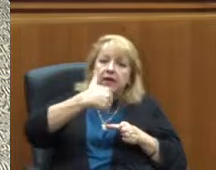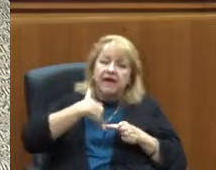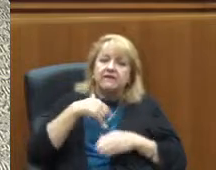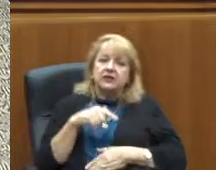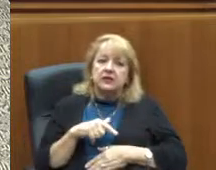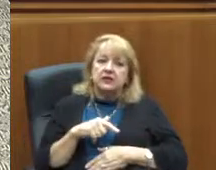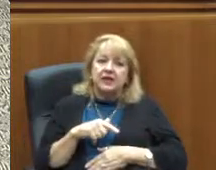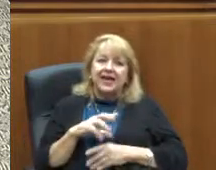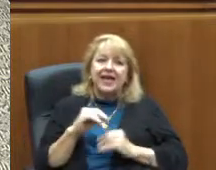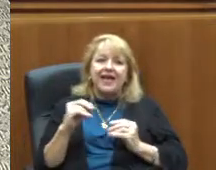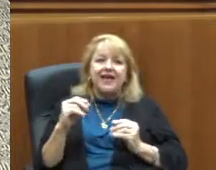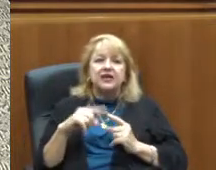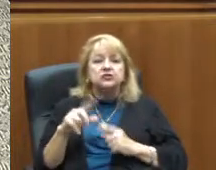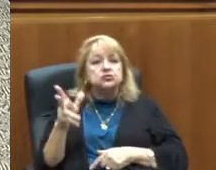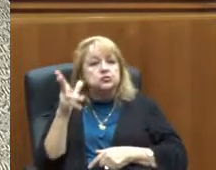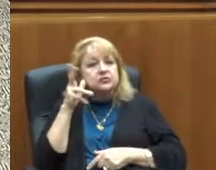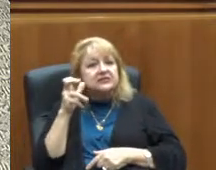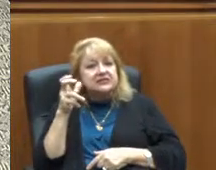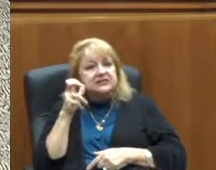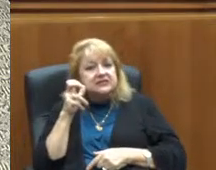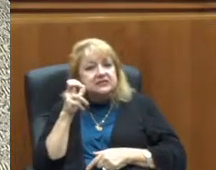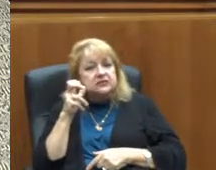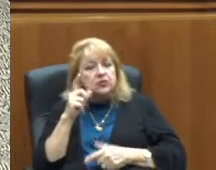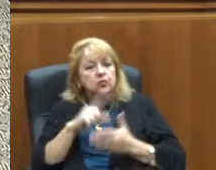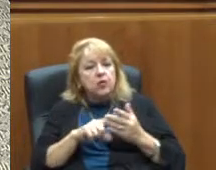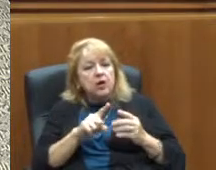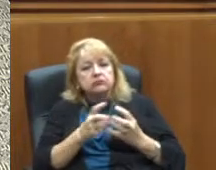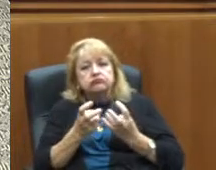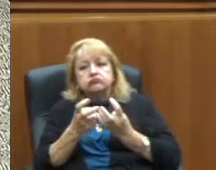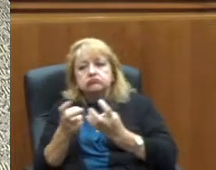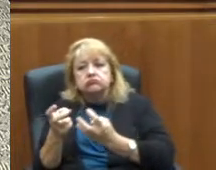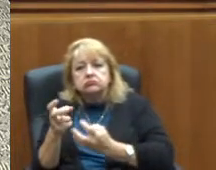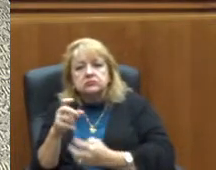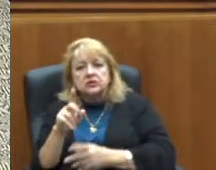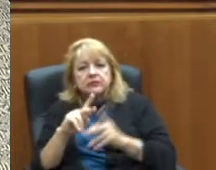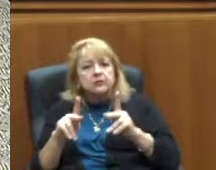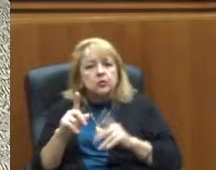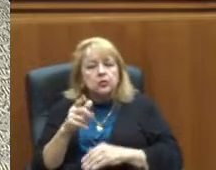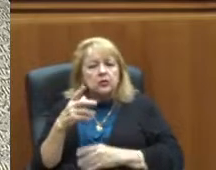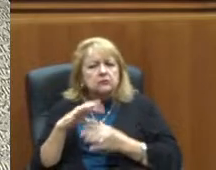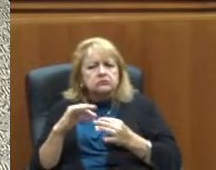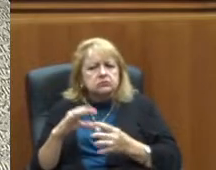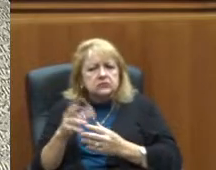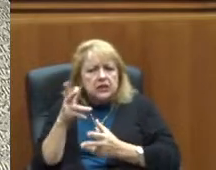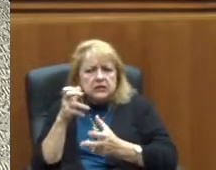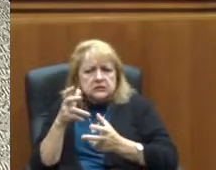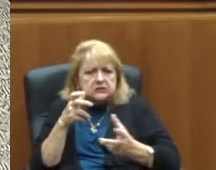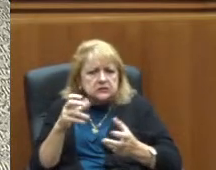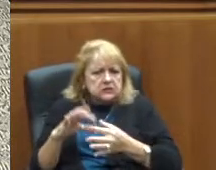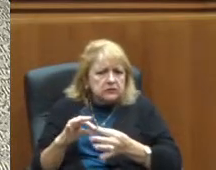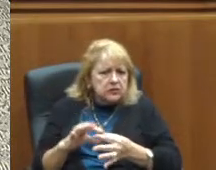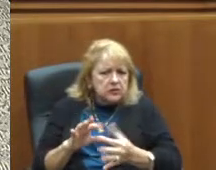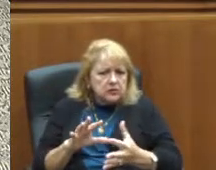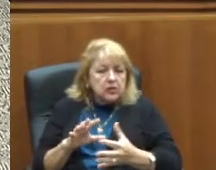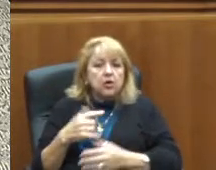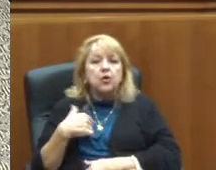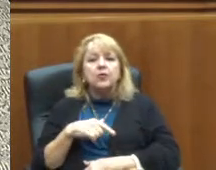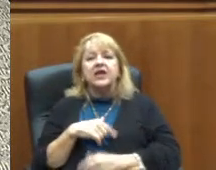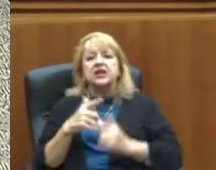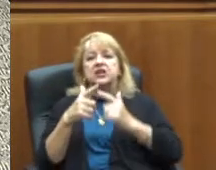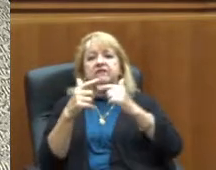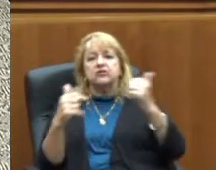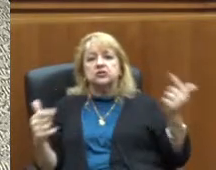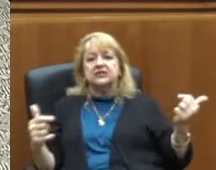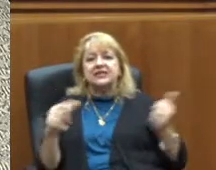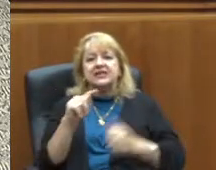and to listen to what our constituents were saying. So what we've done was to have a diversity